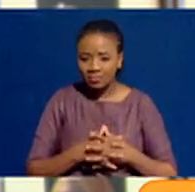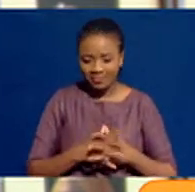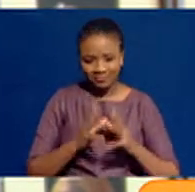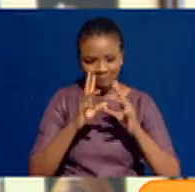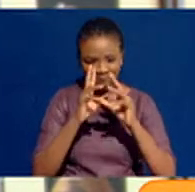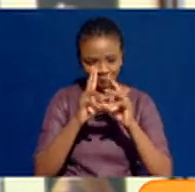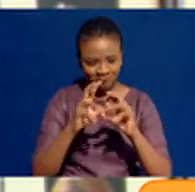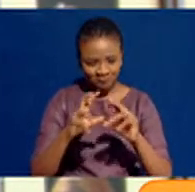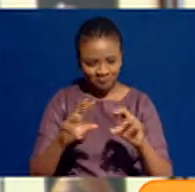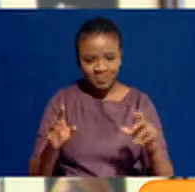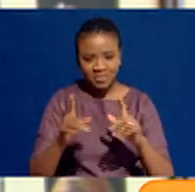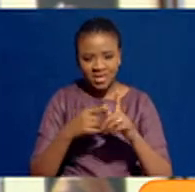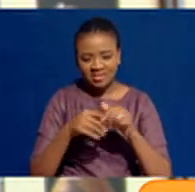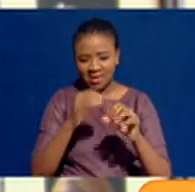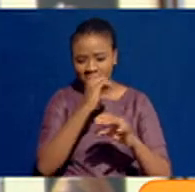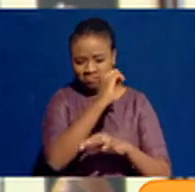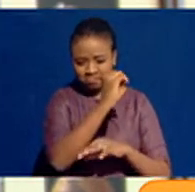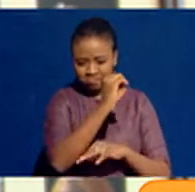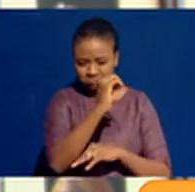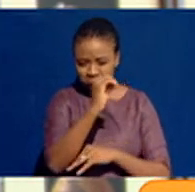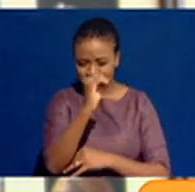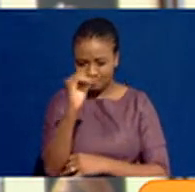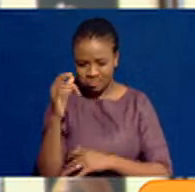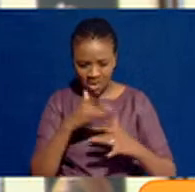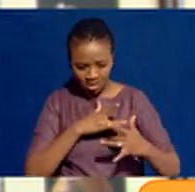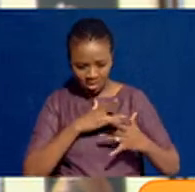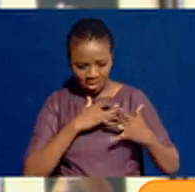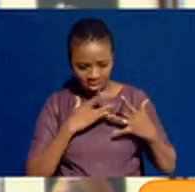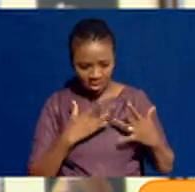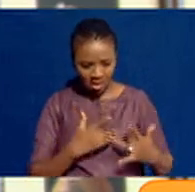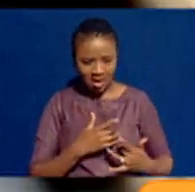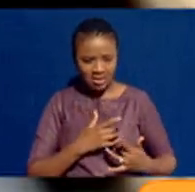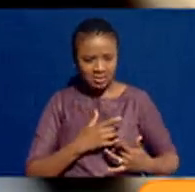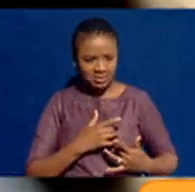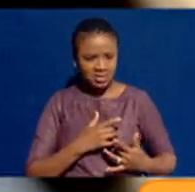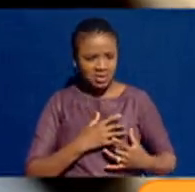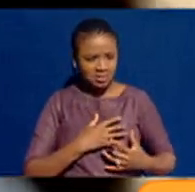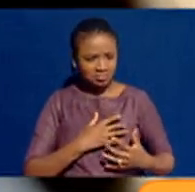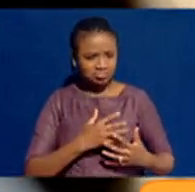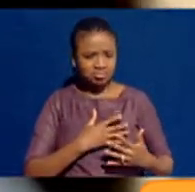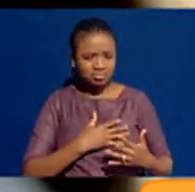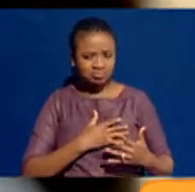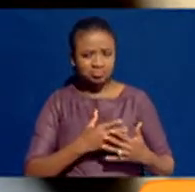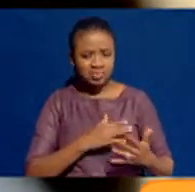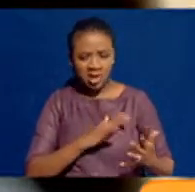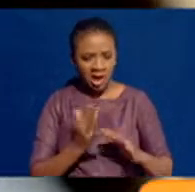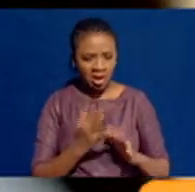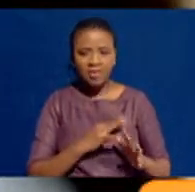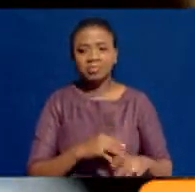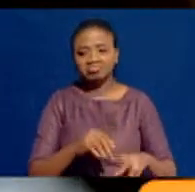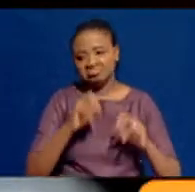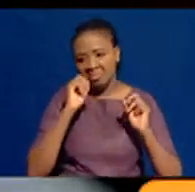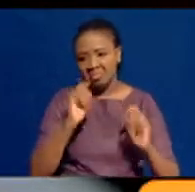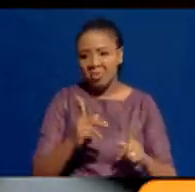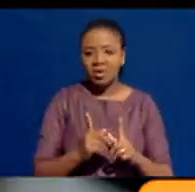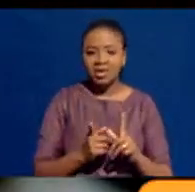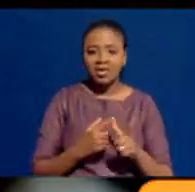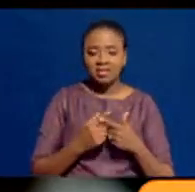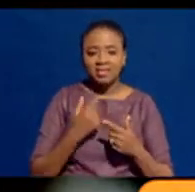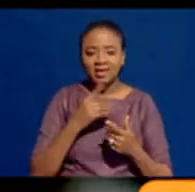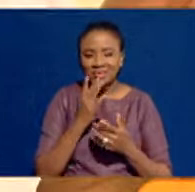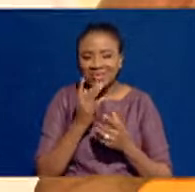you're evaluated your cardiac status, like is your heart capable of handling it? So we settled for a partial